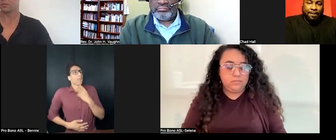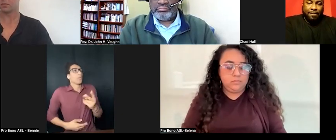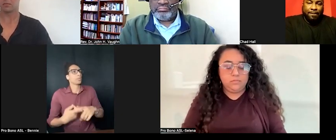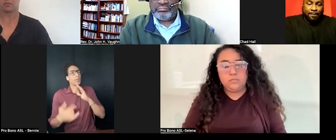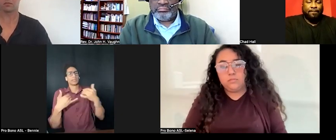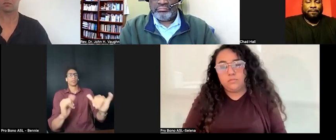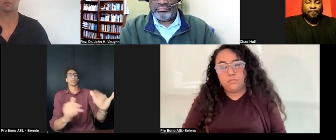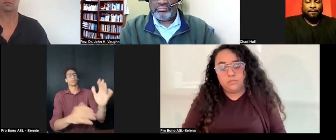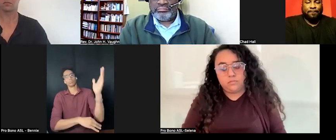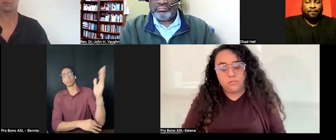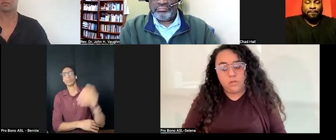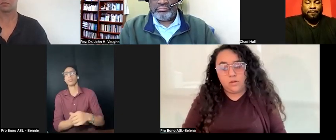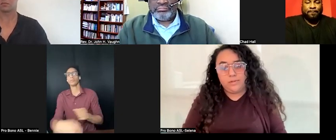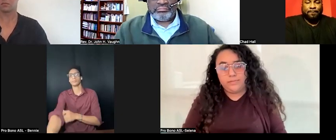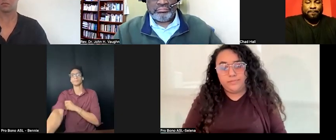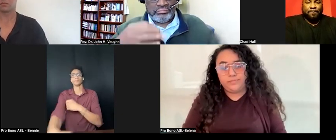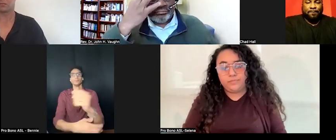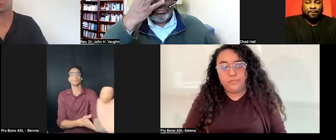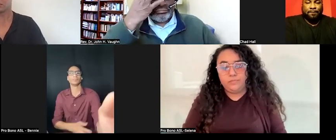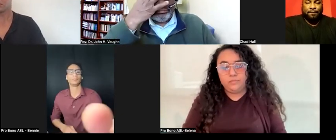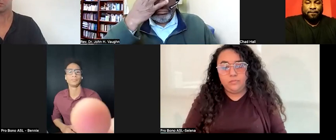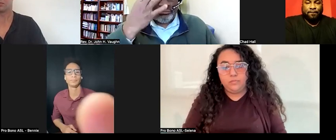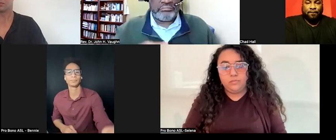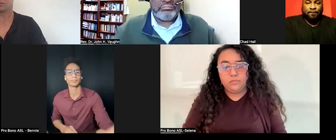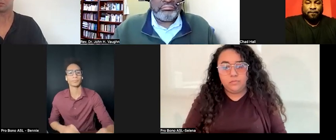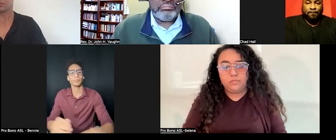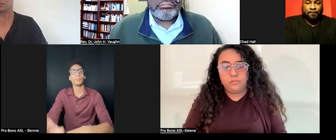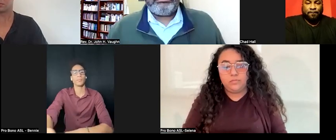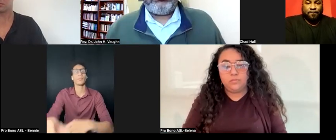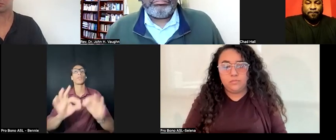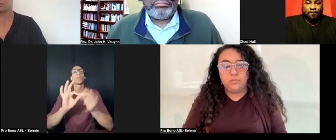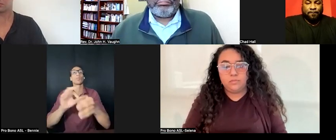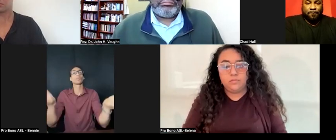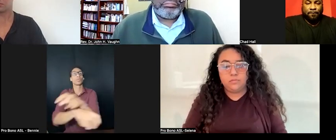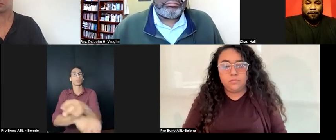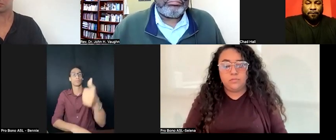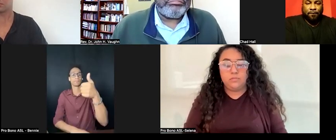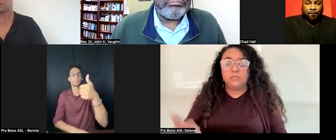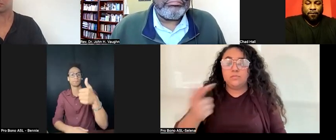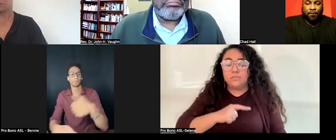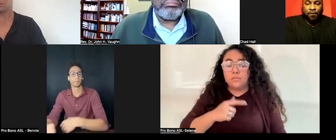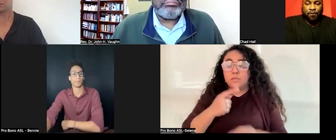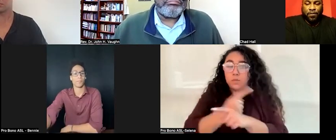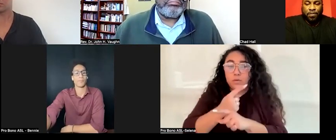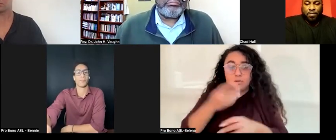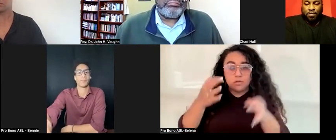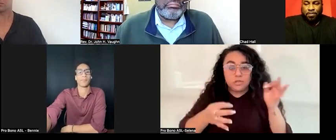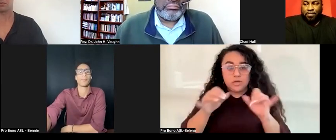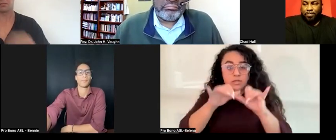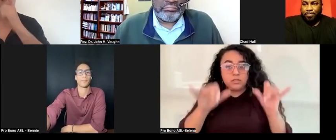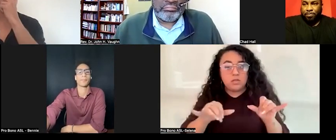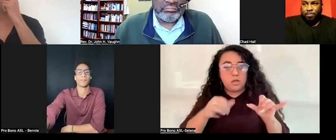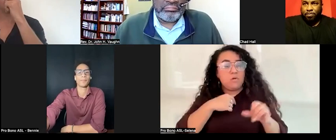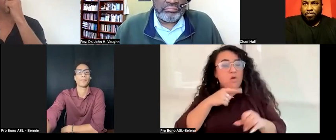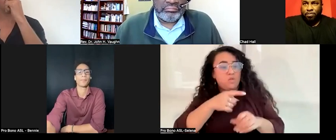are harmed. Whereas the regular criminal justice system, they make decisions based on, you know, is this person a good victim? How